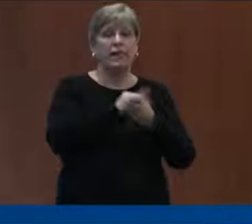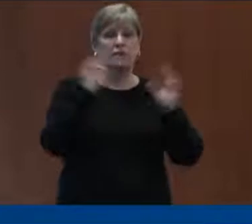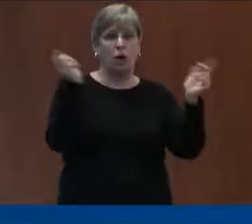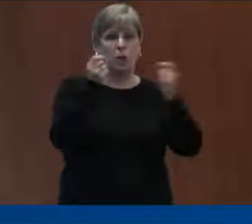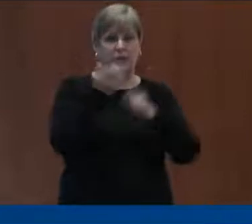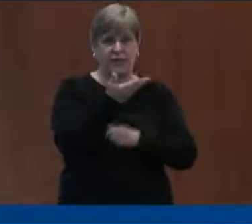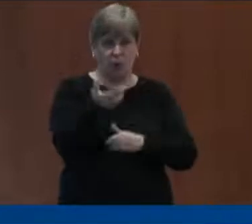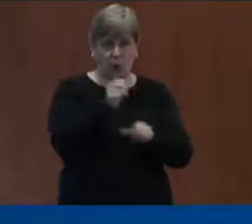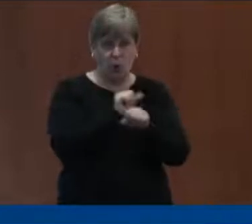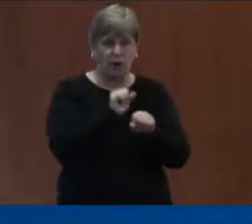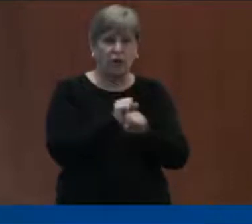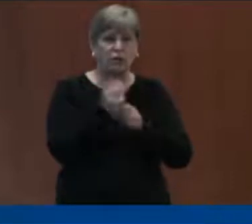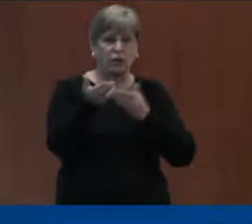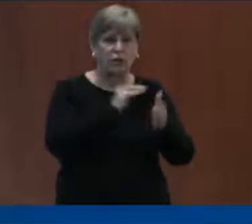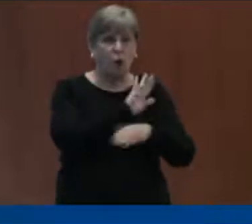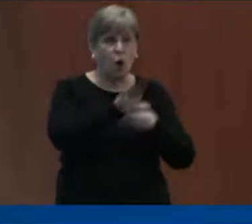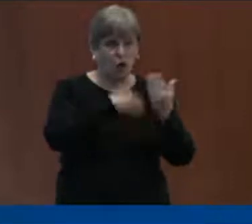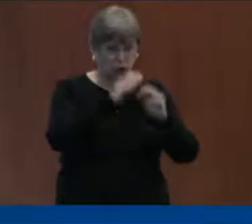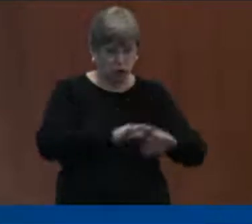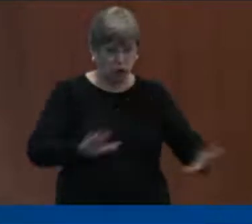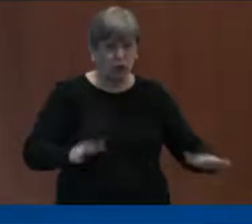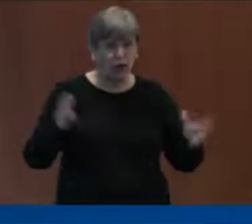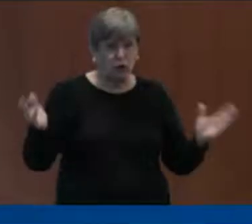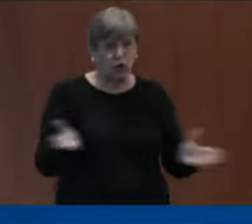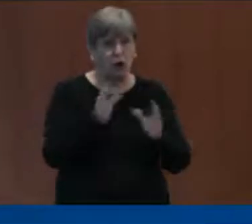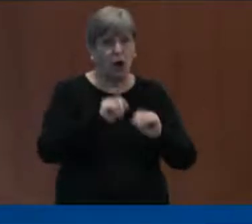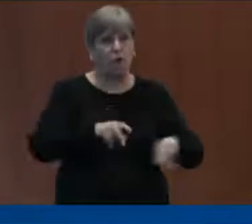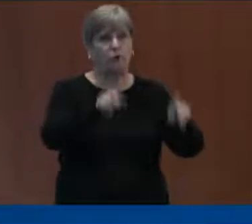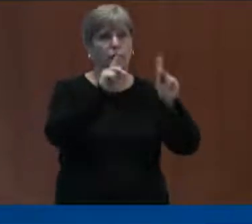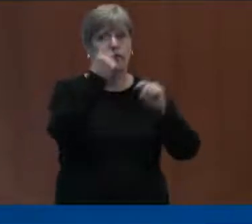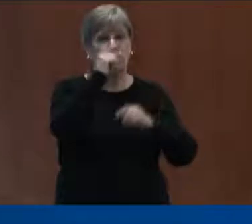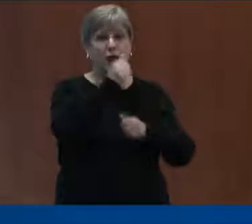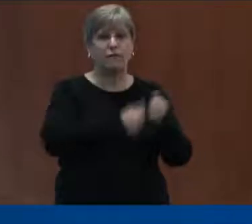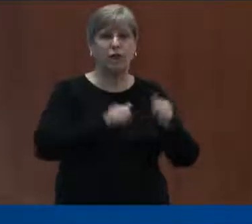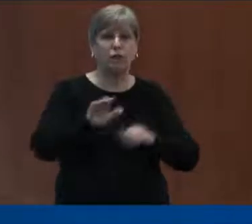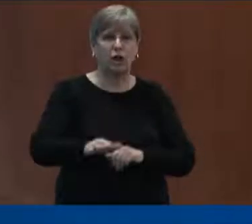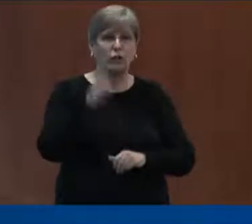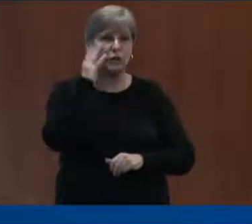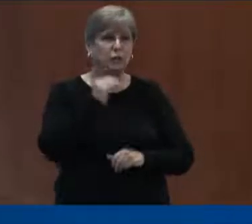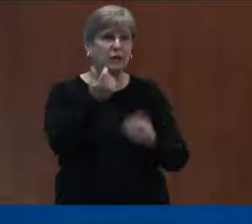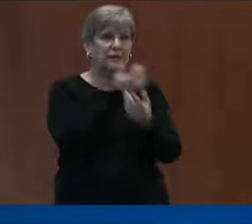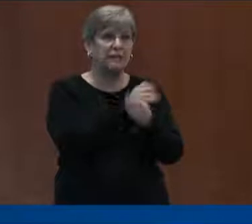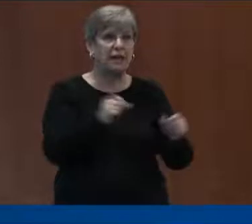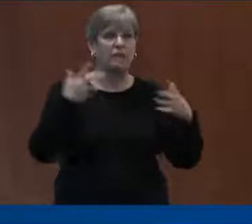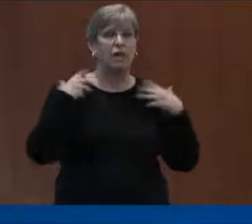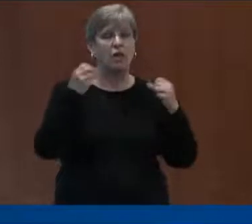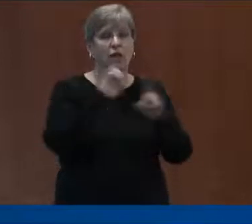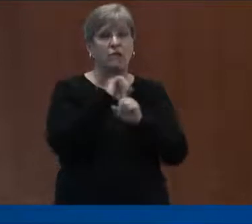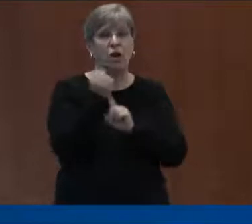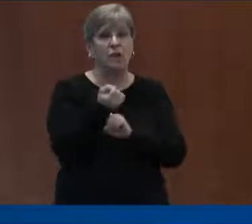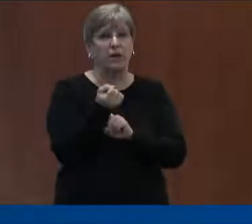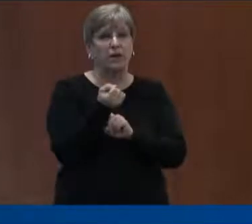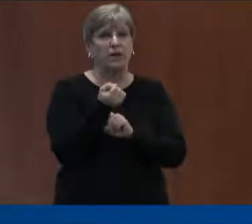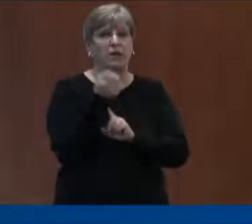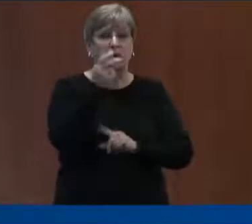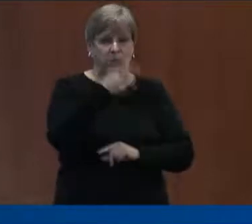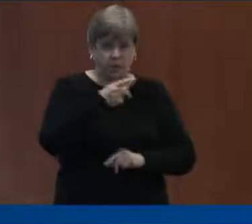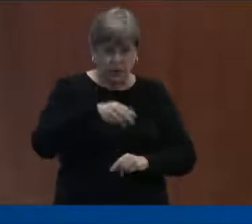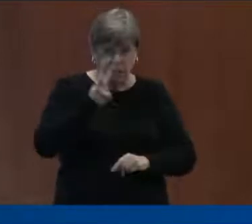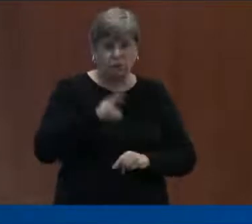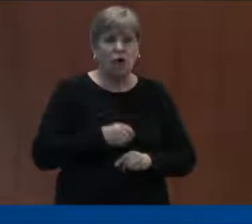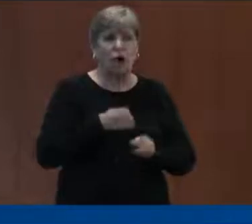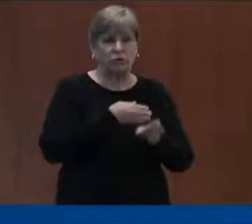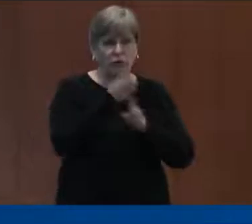work serving all children and promoting the opportunities for every child to experience a safe and healthy environment. Pupil personnel workers